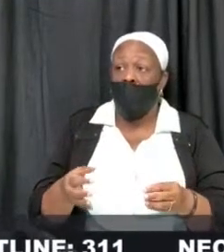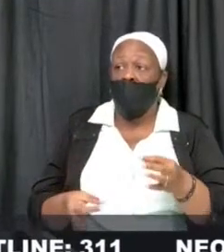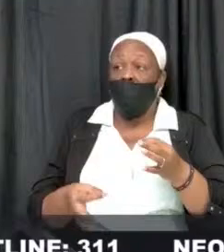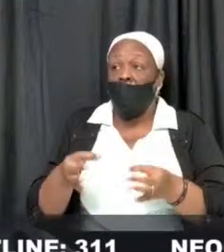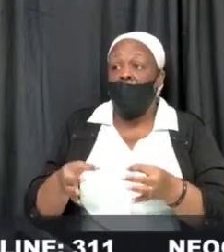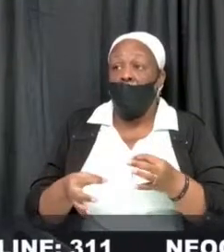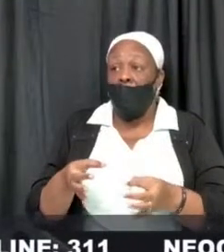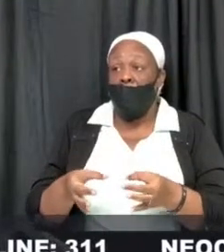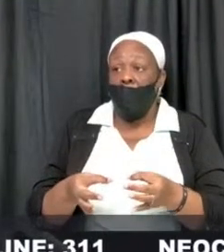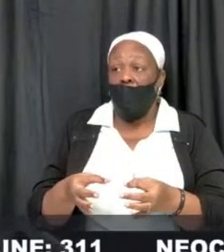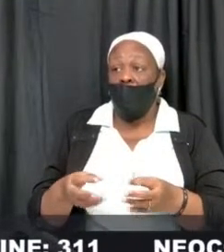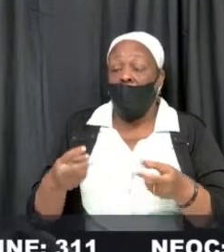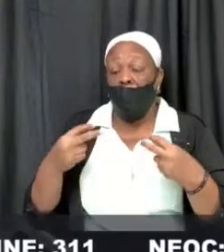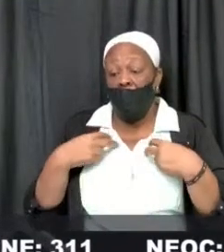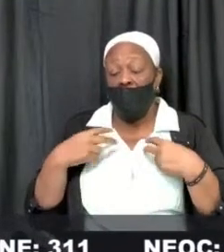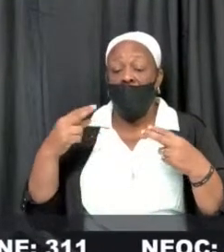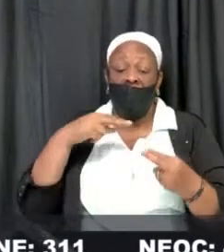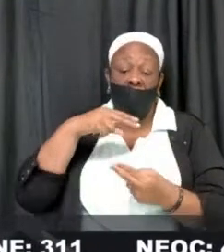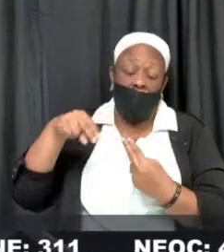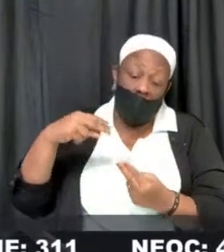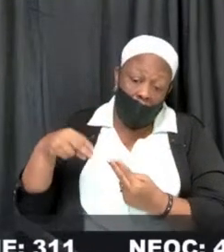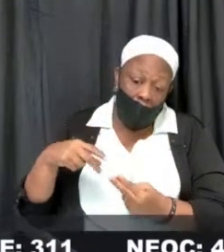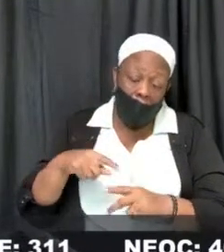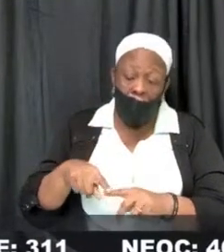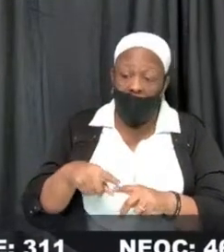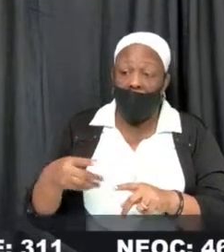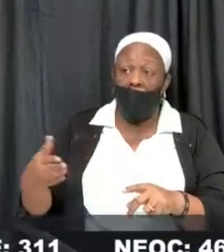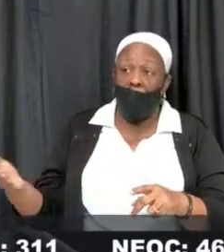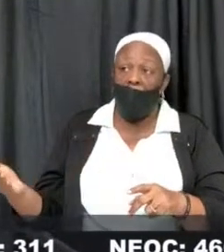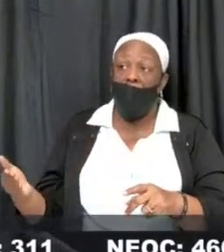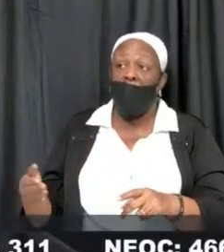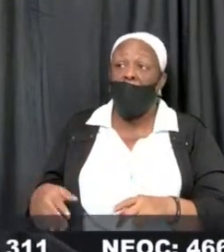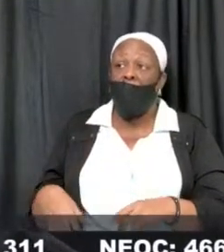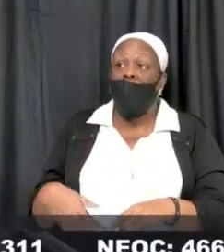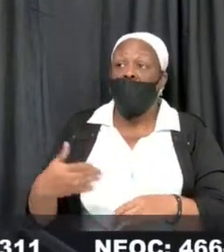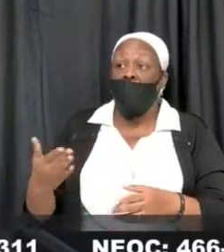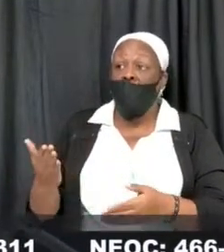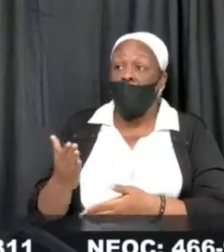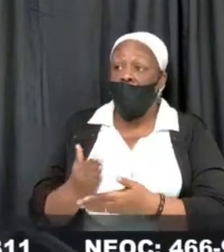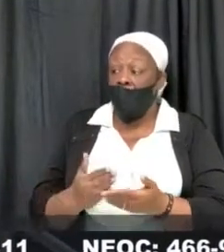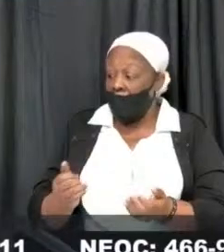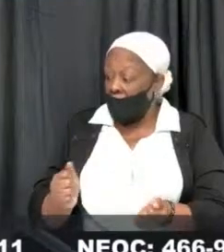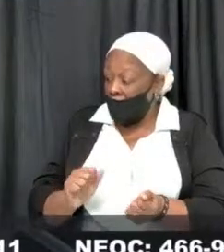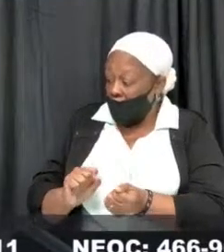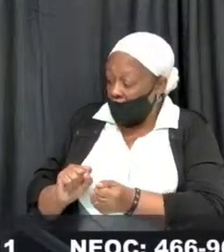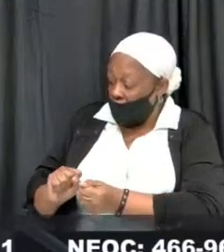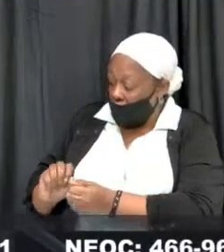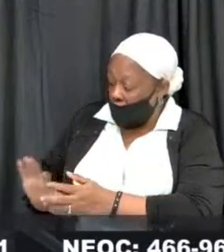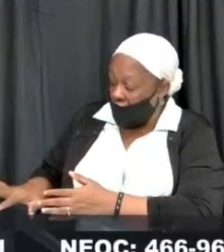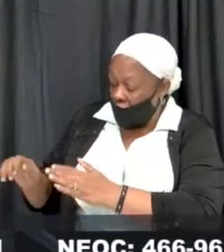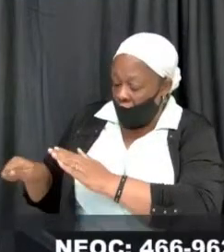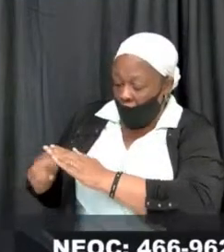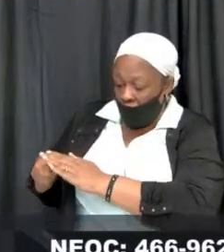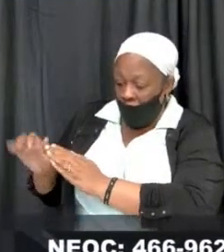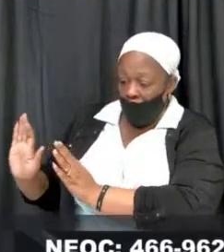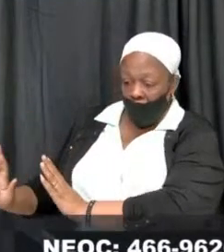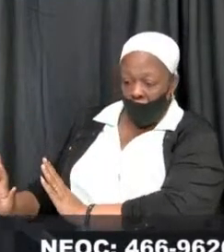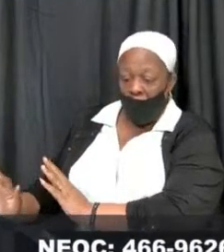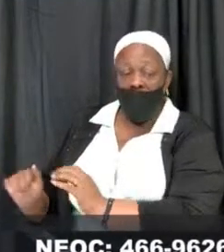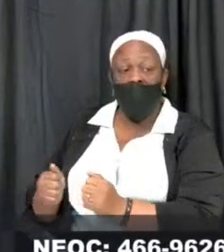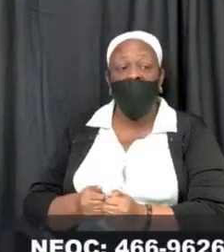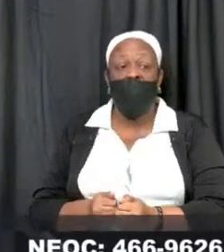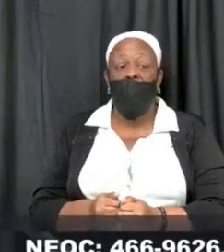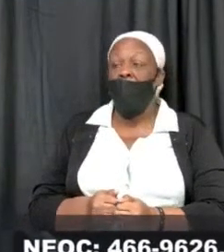impacted by any hurricane. Our supply chains can be disrupted, and we already see the challenges that